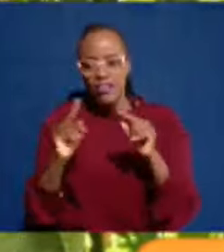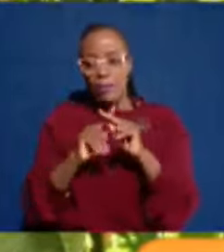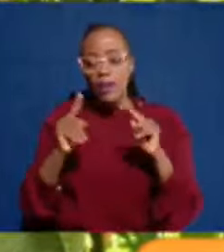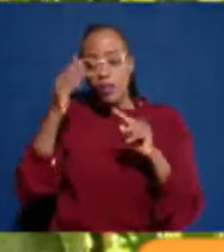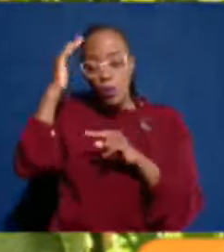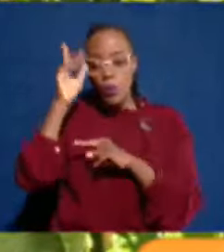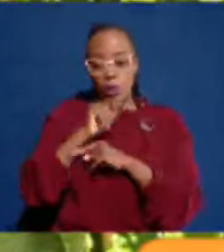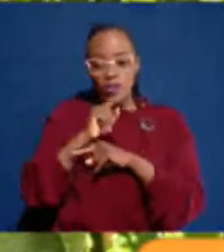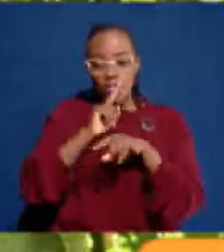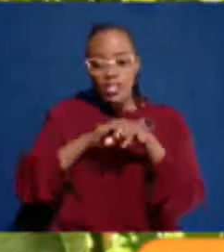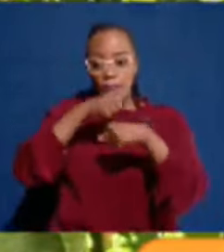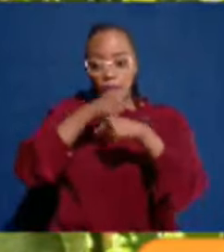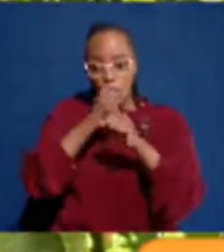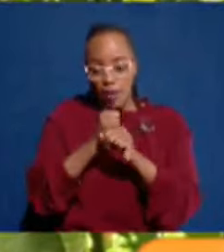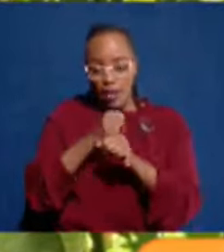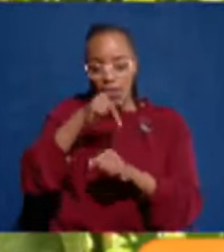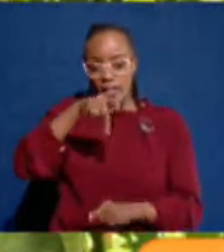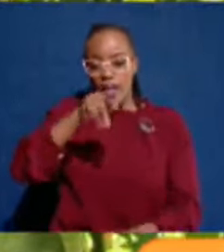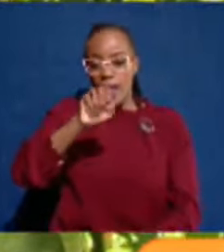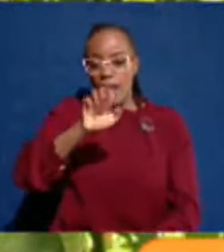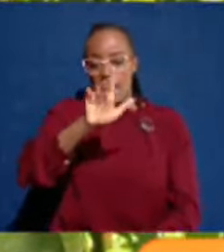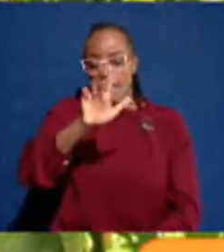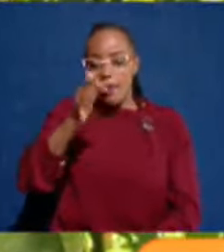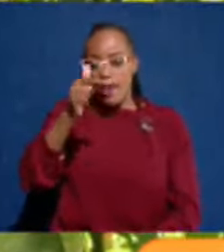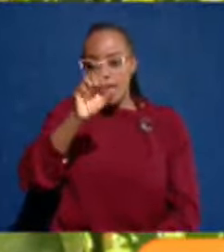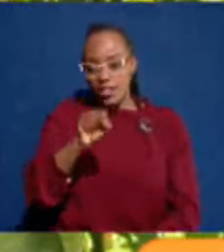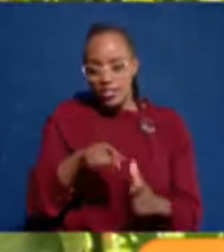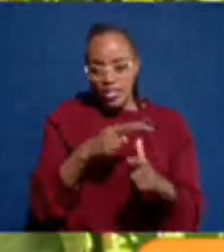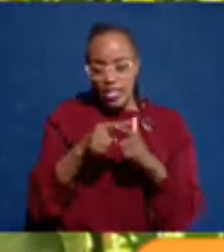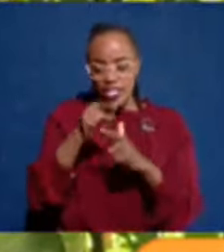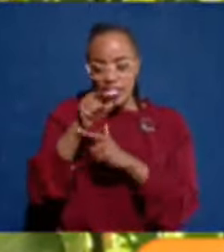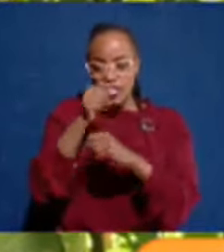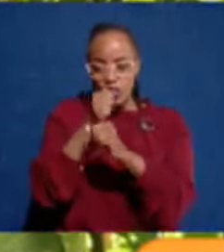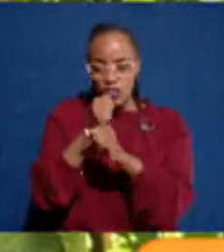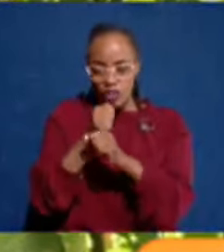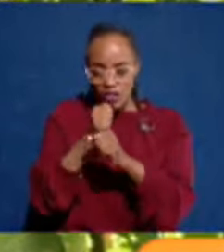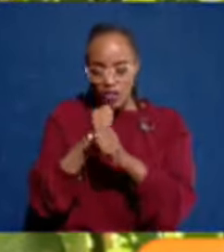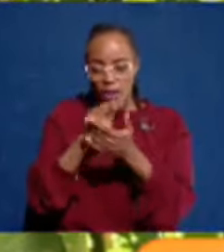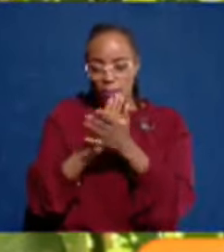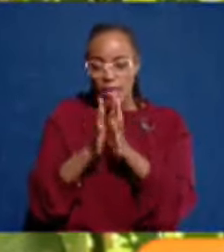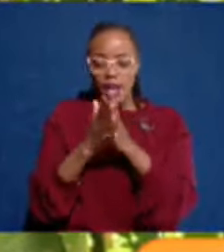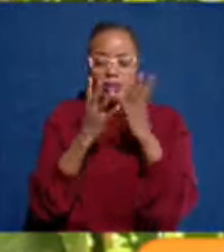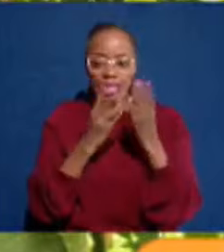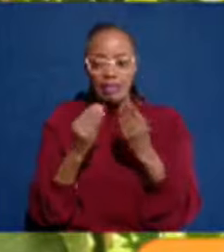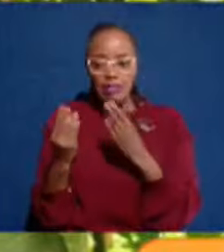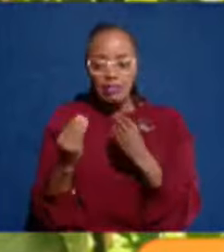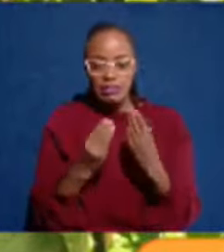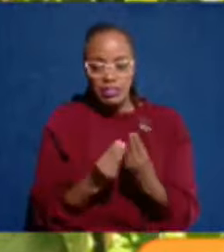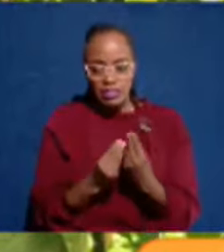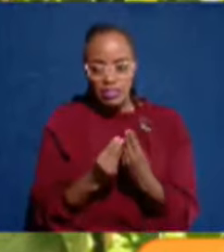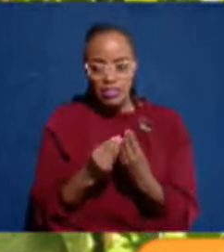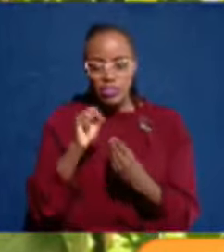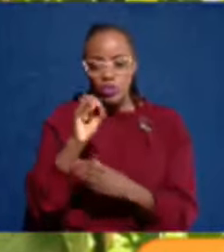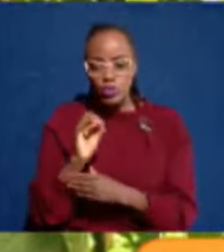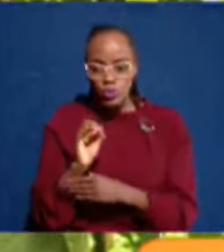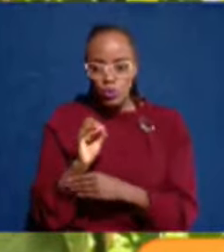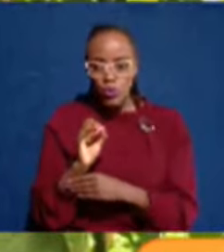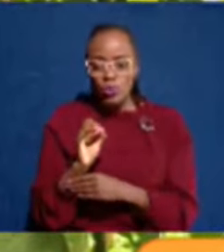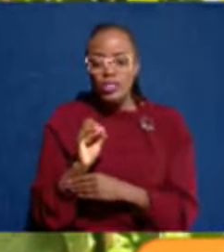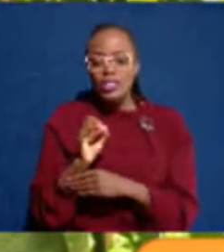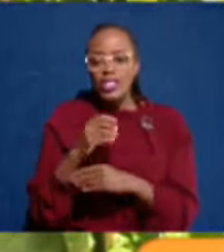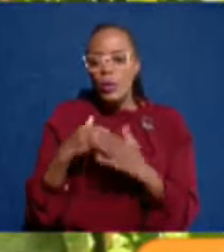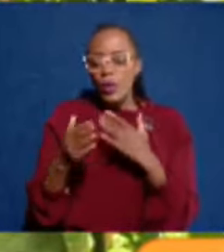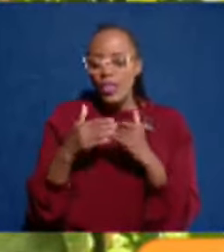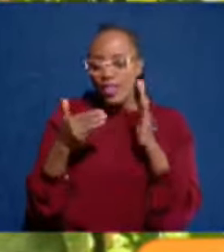ikisha tengenezwa ikiwa into pellets, consumption yake pia kwa mfugo pia inakuwa easy. So hata ikiwa kwa